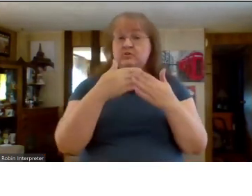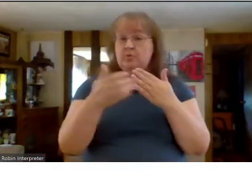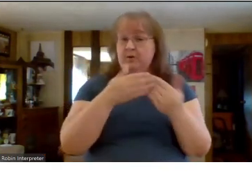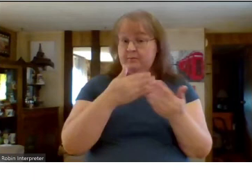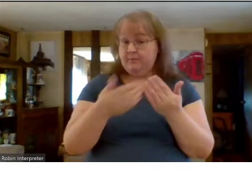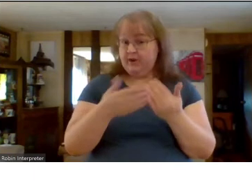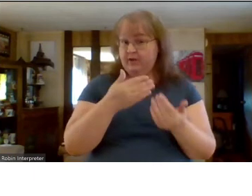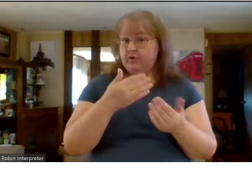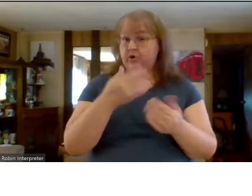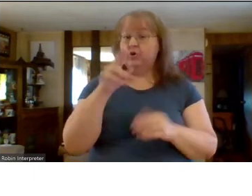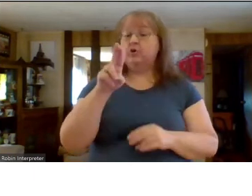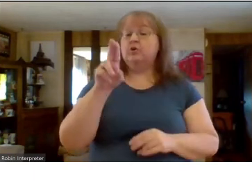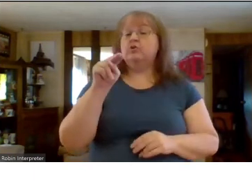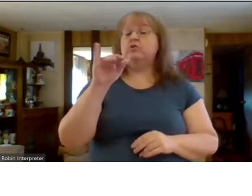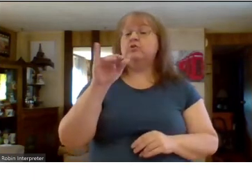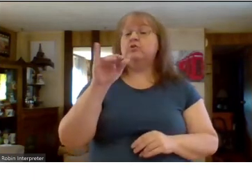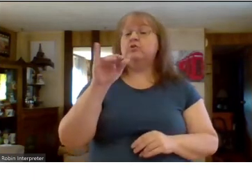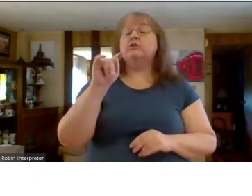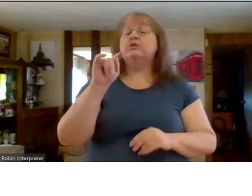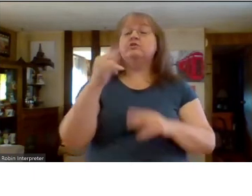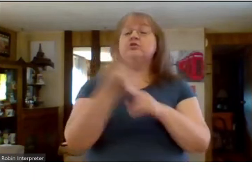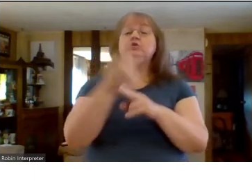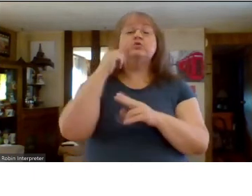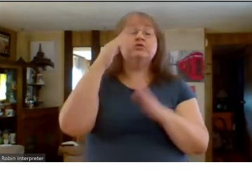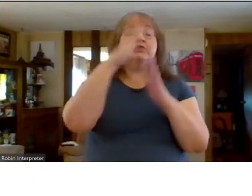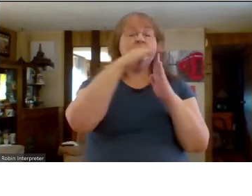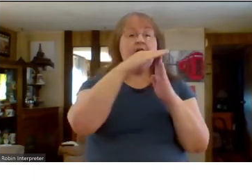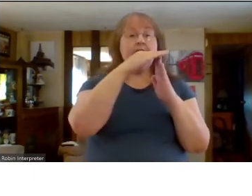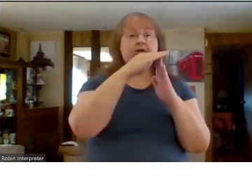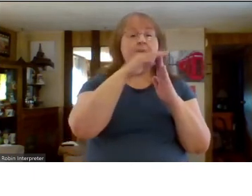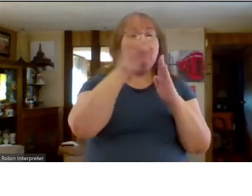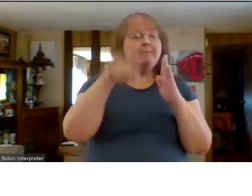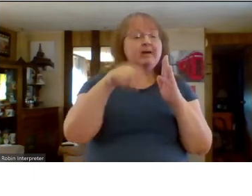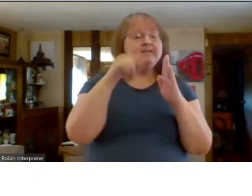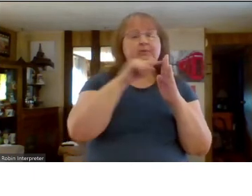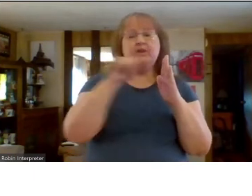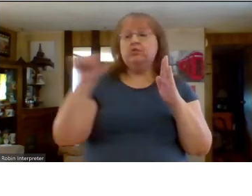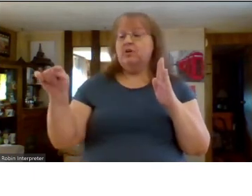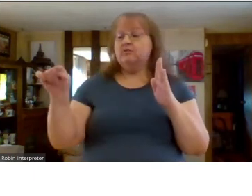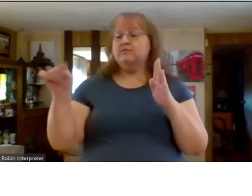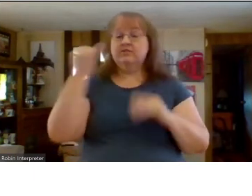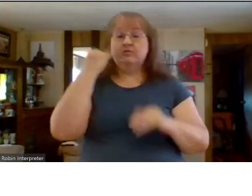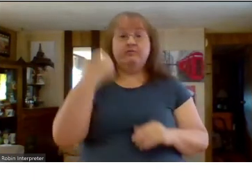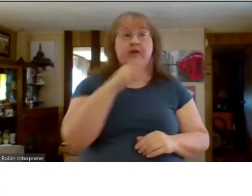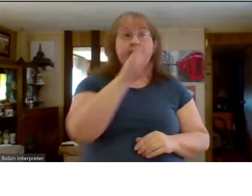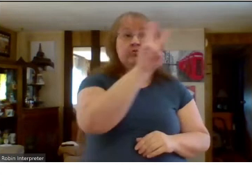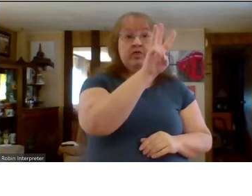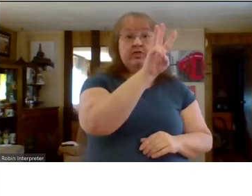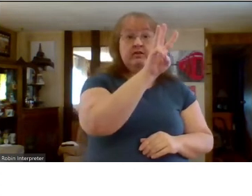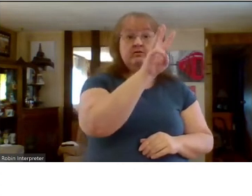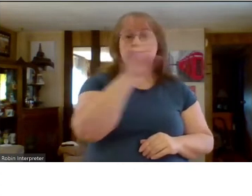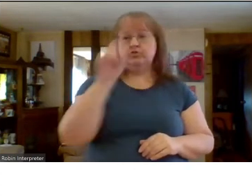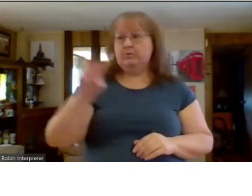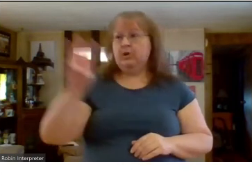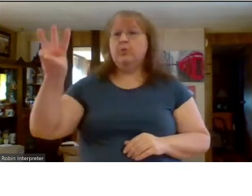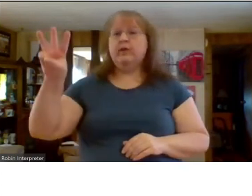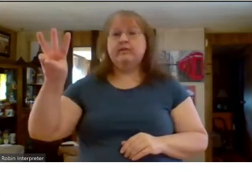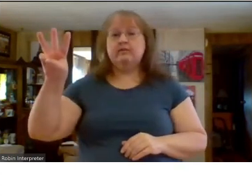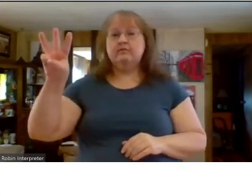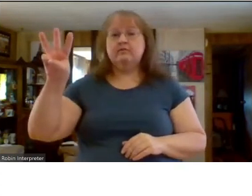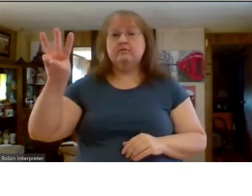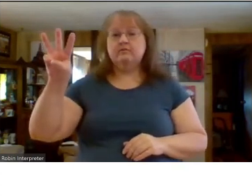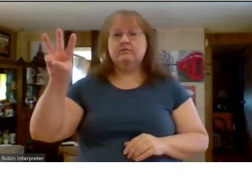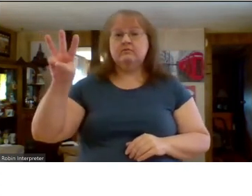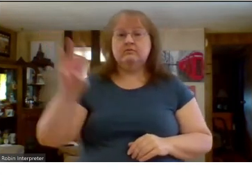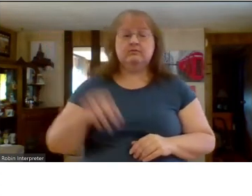else. So width and height. Remember, whatever unit is on top should be the same unit across. So if it's width